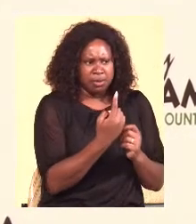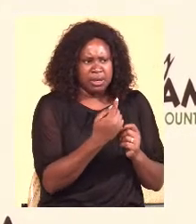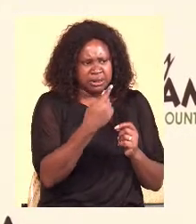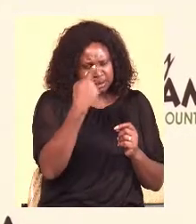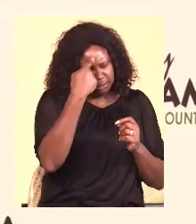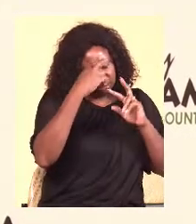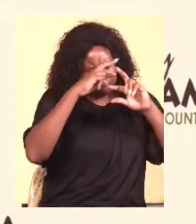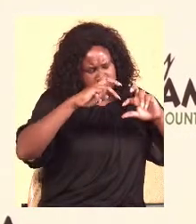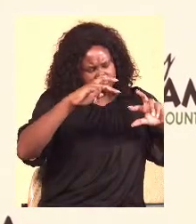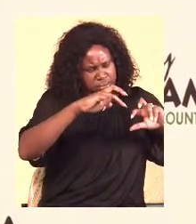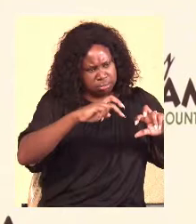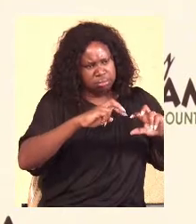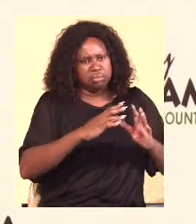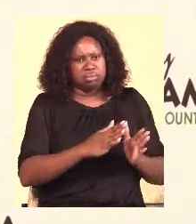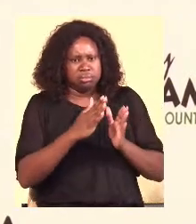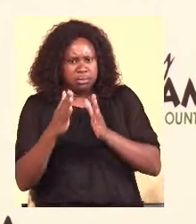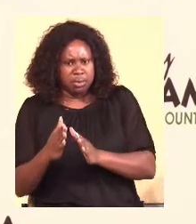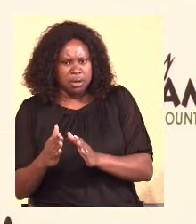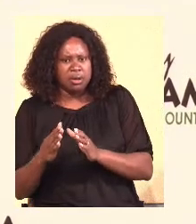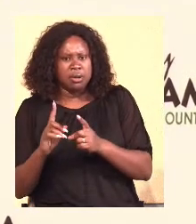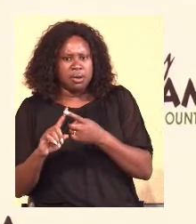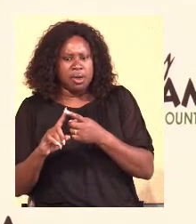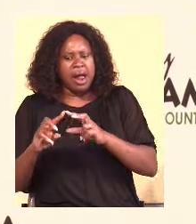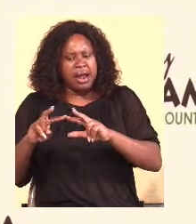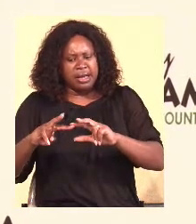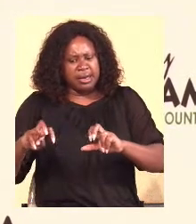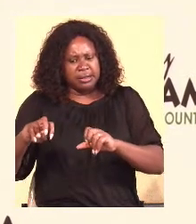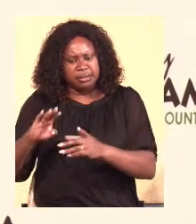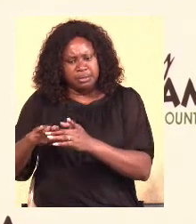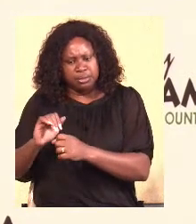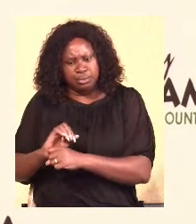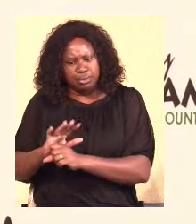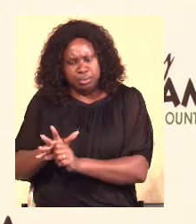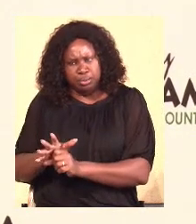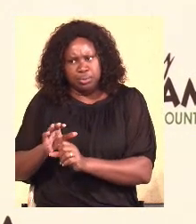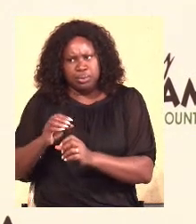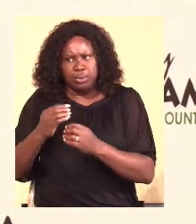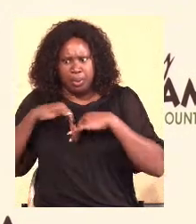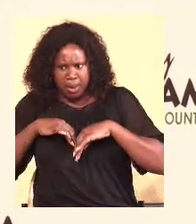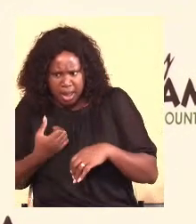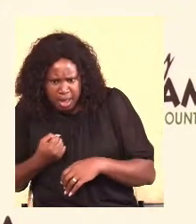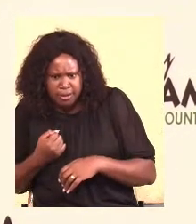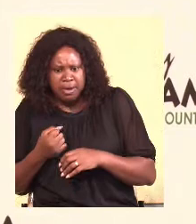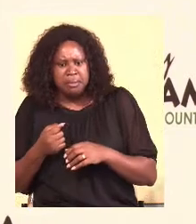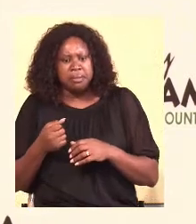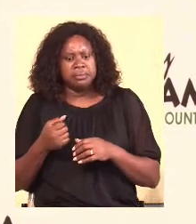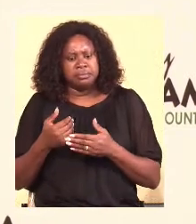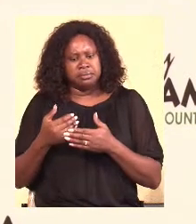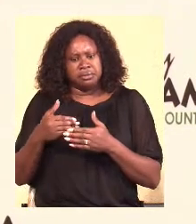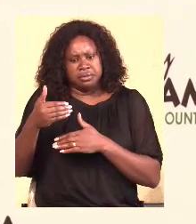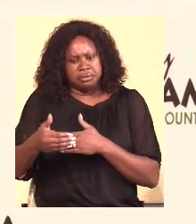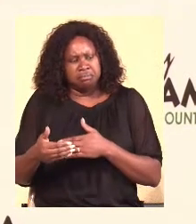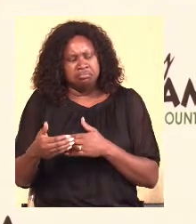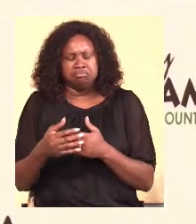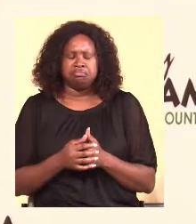screening, and the other will be looking at research on COVID-19 diagnostics, basically the science behind it.